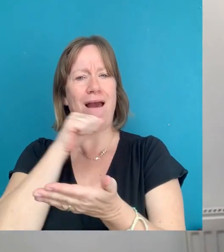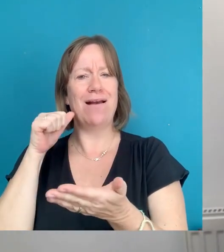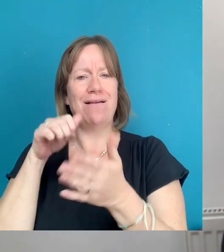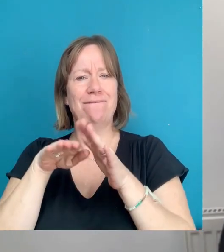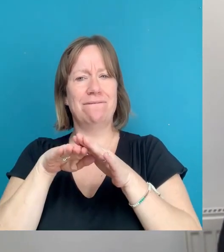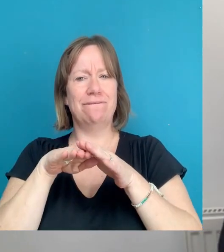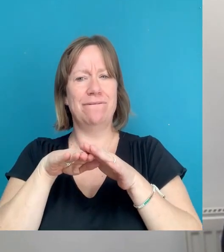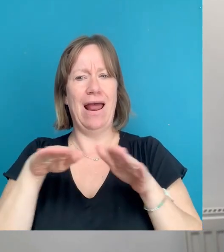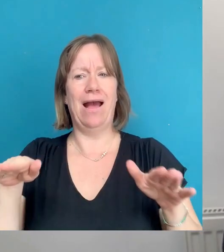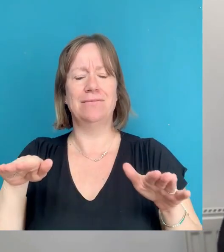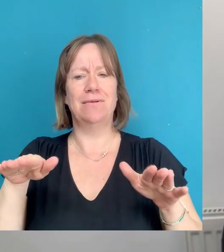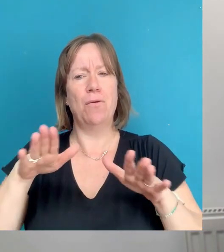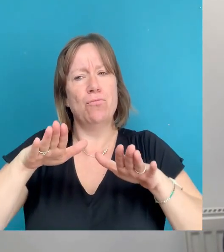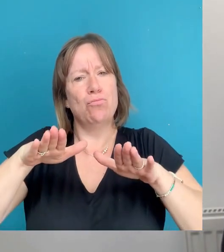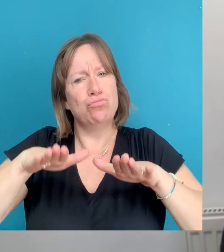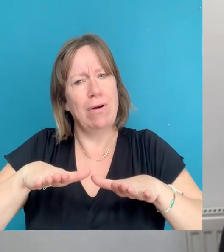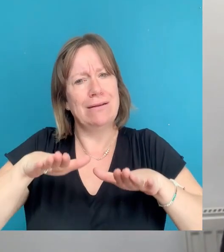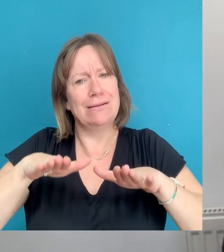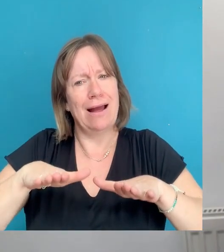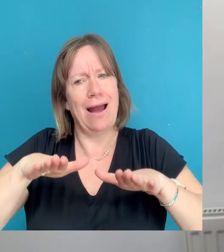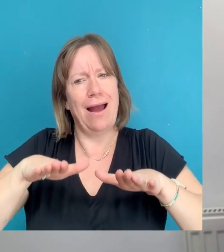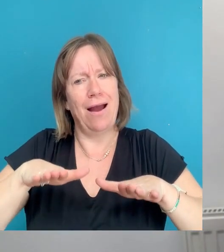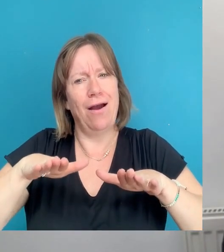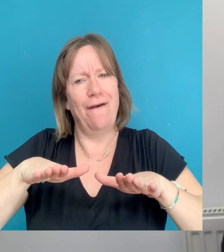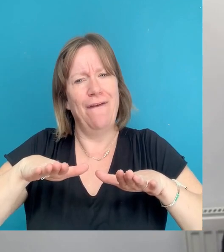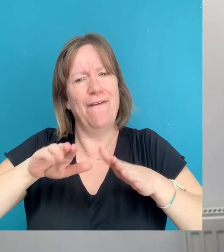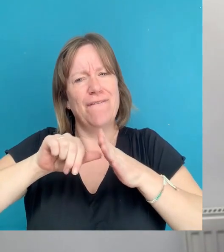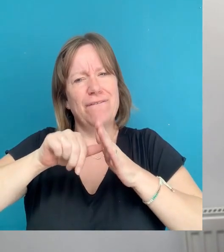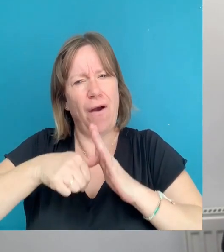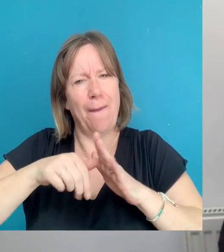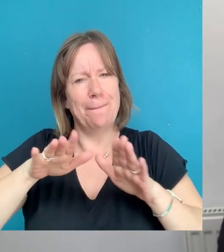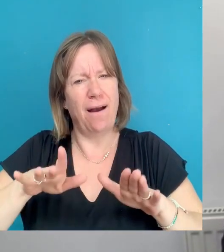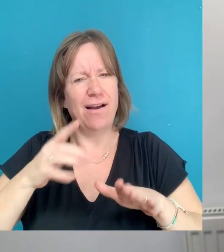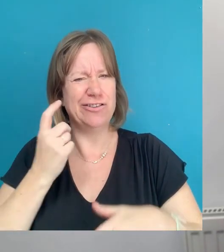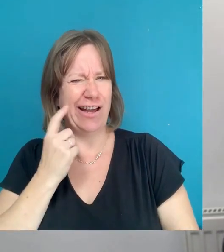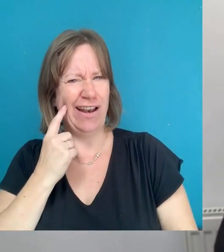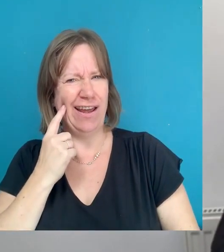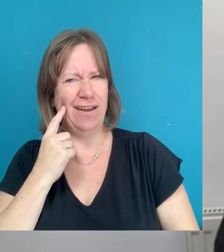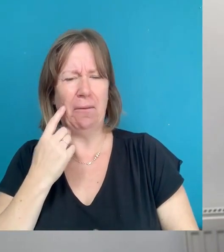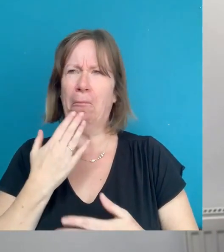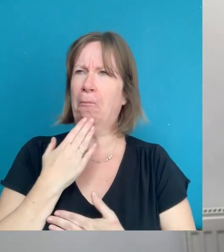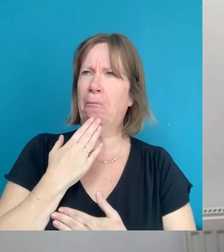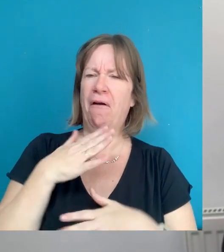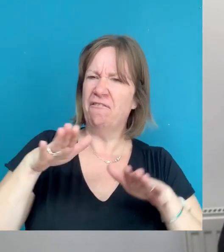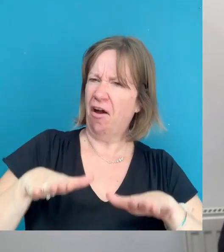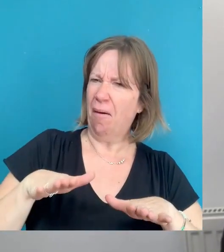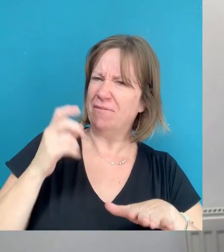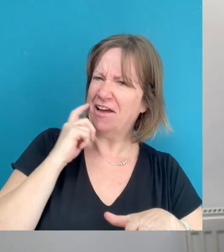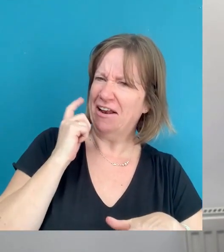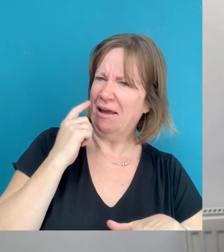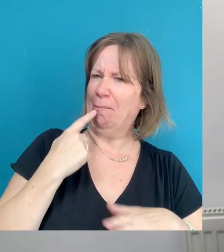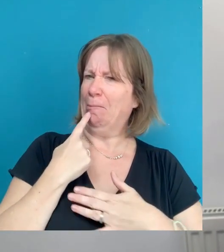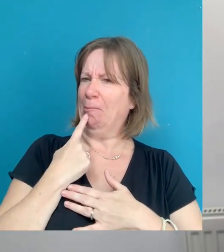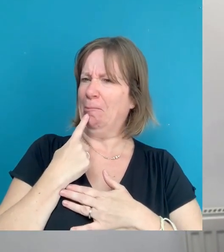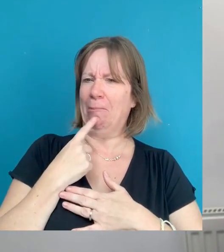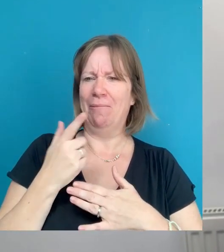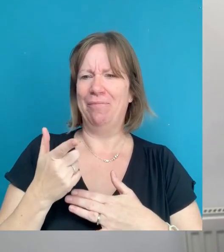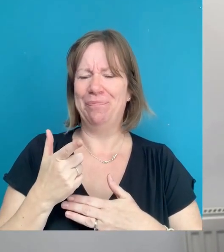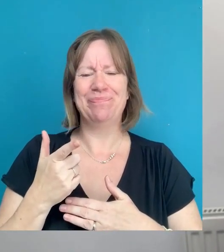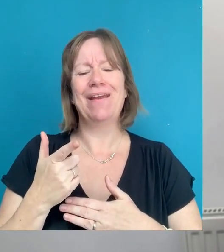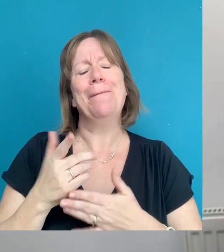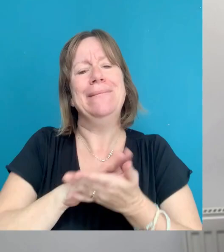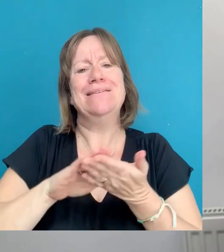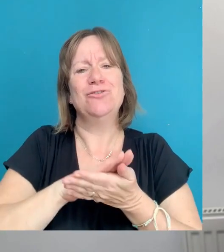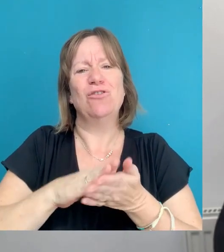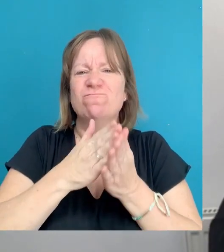Make sure it's nice and flat in there, and then just press down really firmly but gently. Firmly but gently, that sounds really